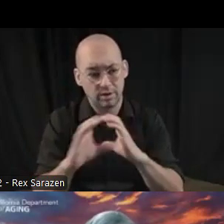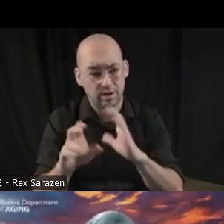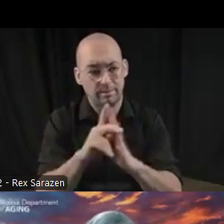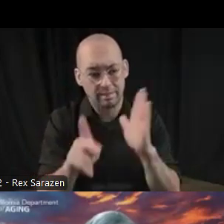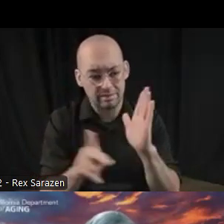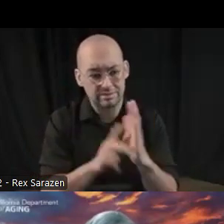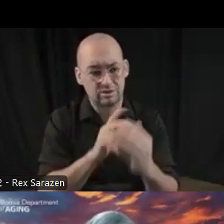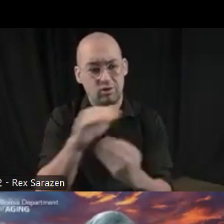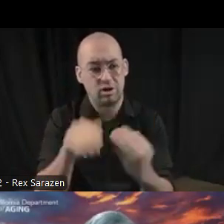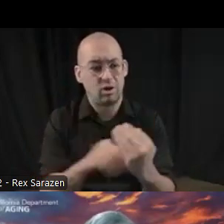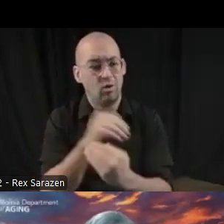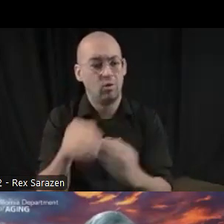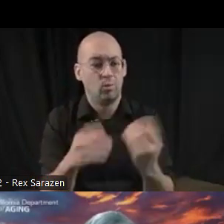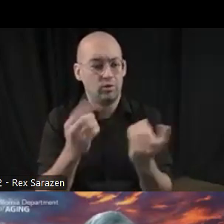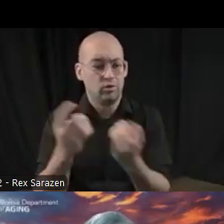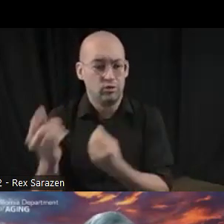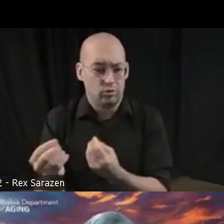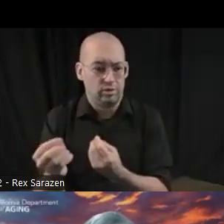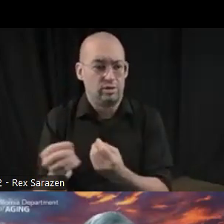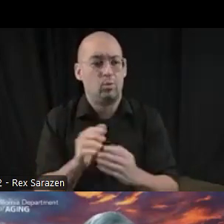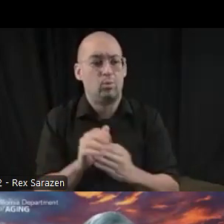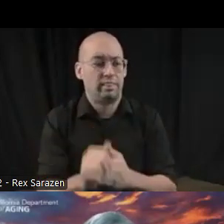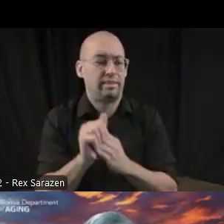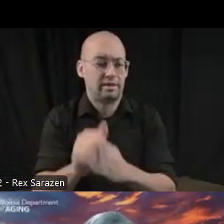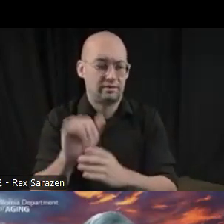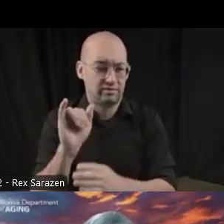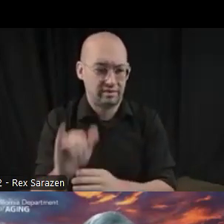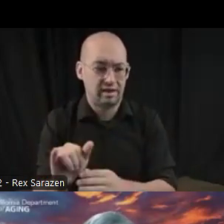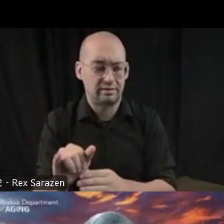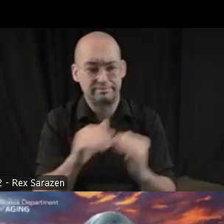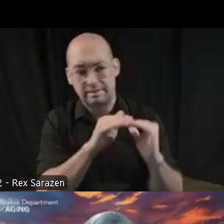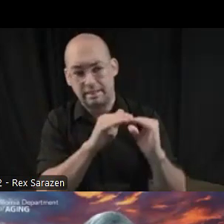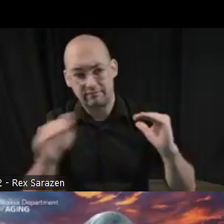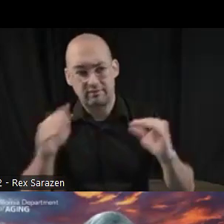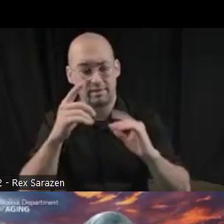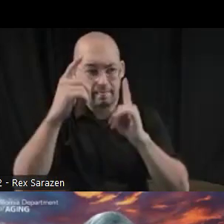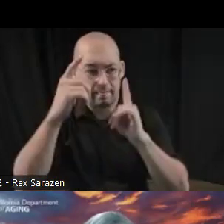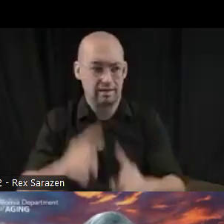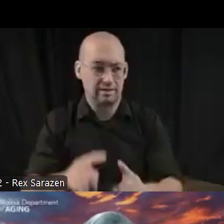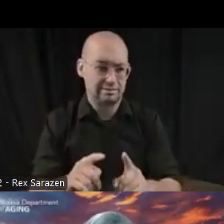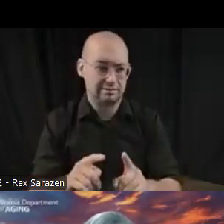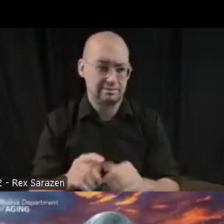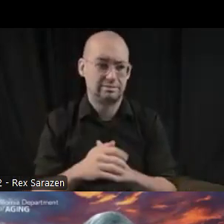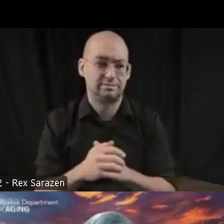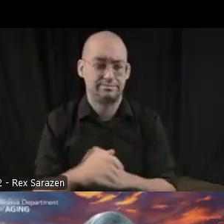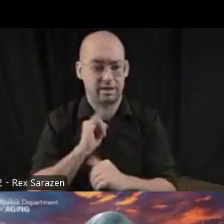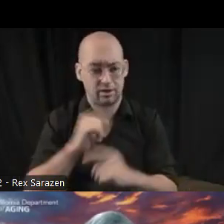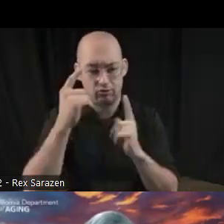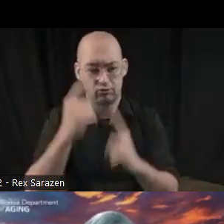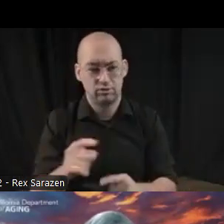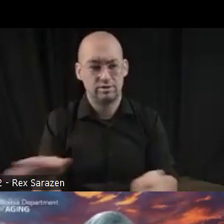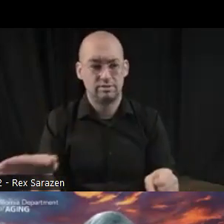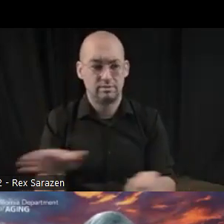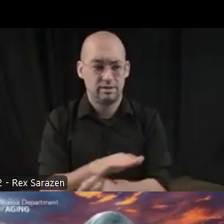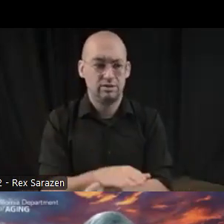what to do it will lead to that level of compliance that they're trying to avoid in the first place. So I agree that this is absolutely very